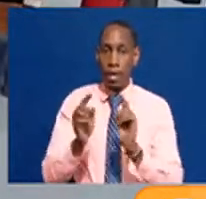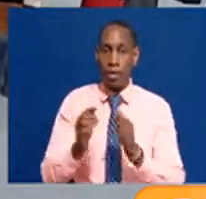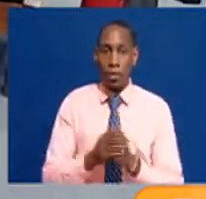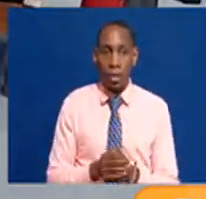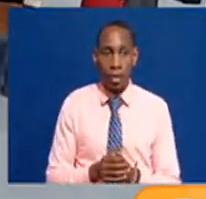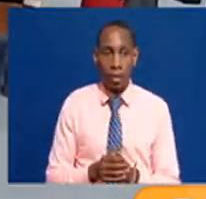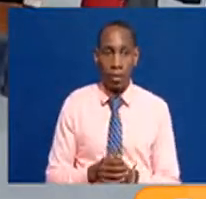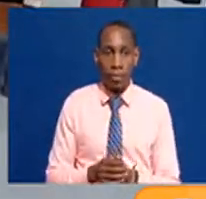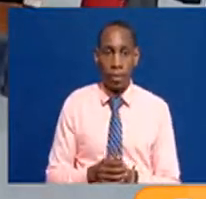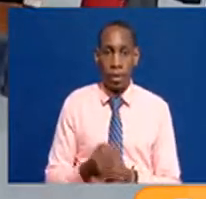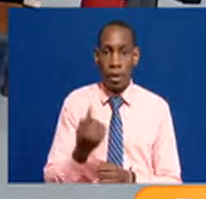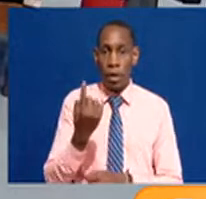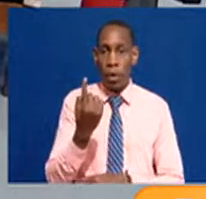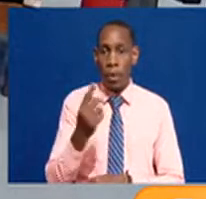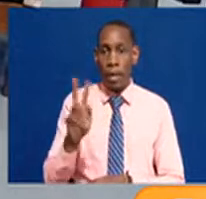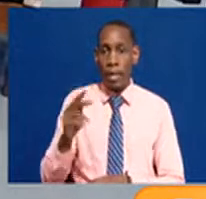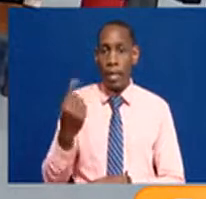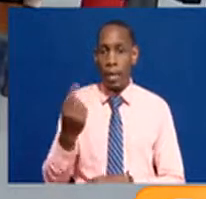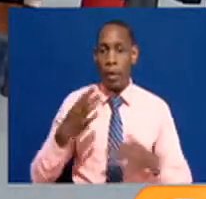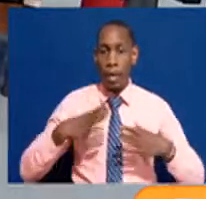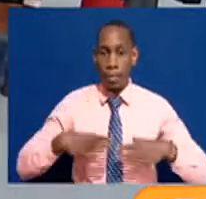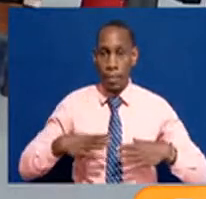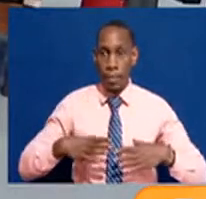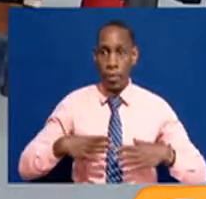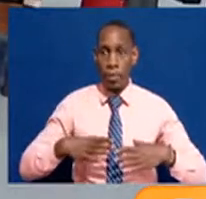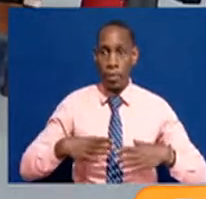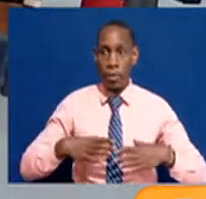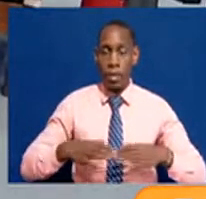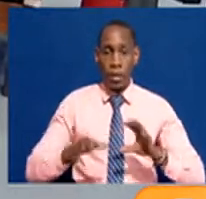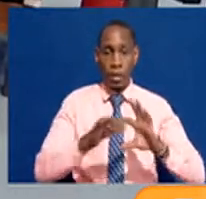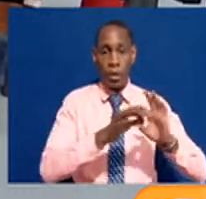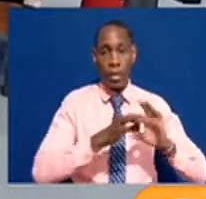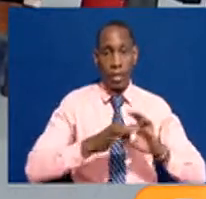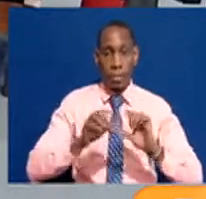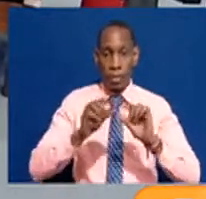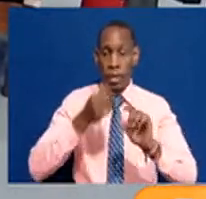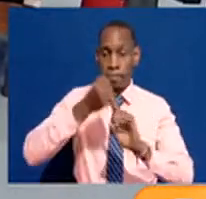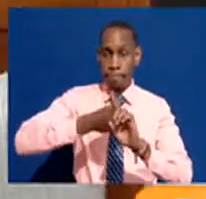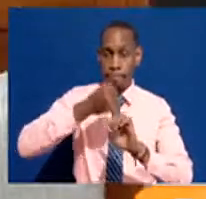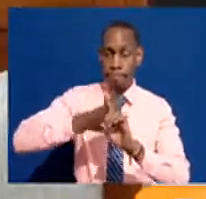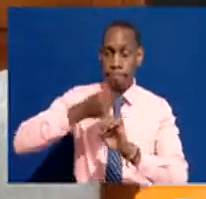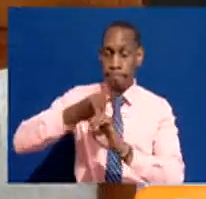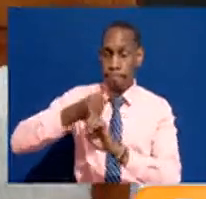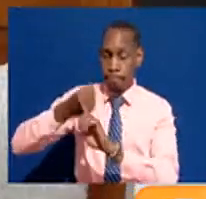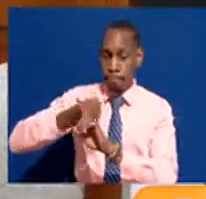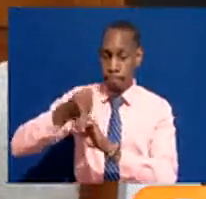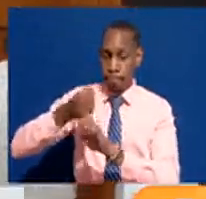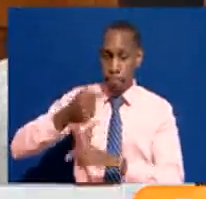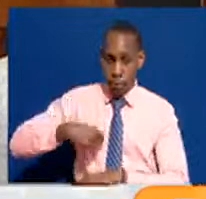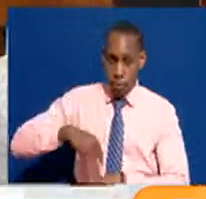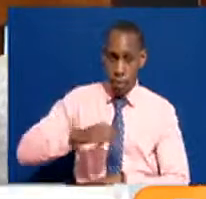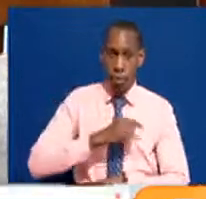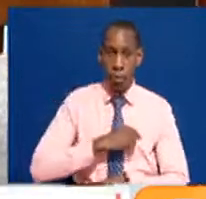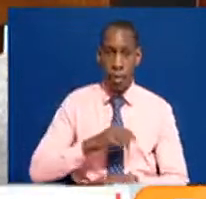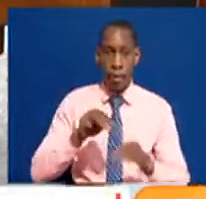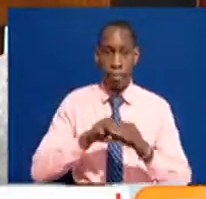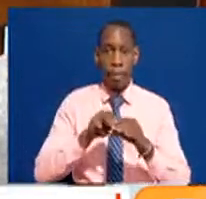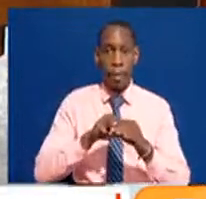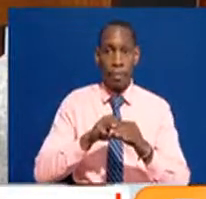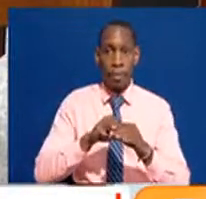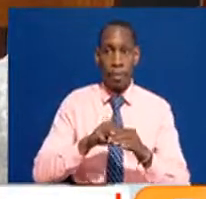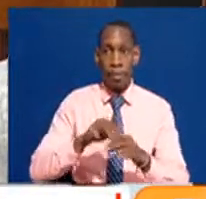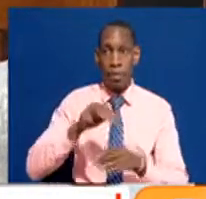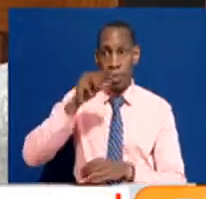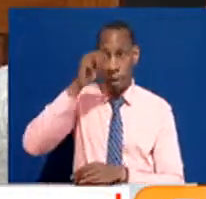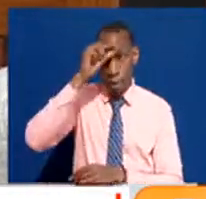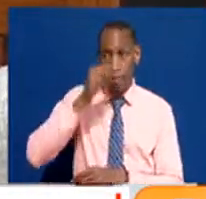Kenya, one people, that's what Azimio stands for. We as members of the